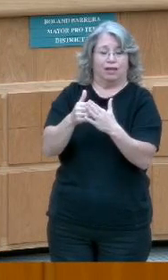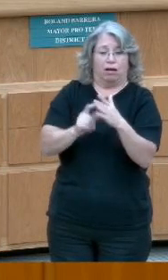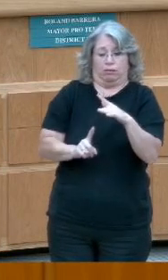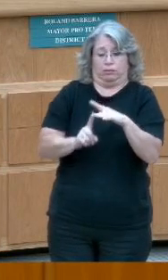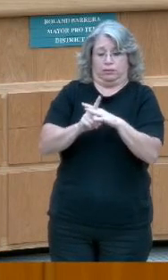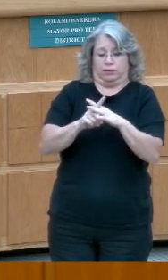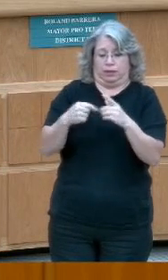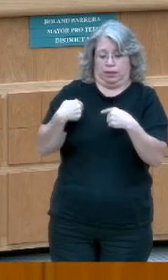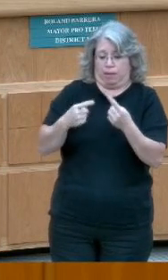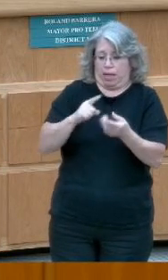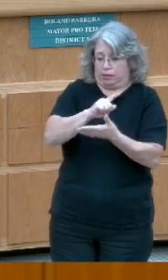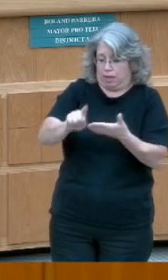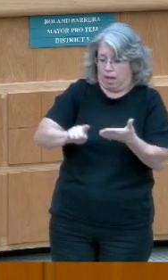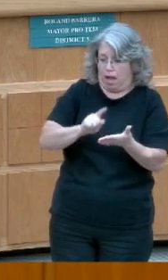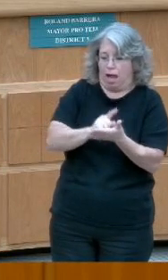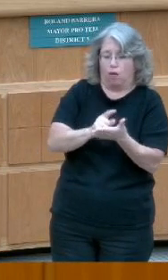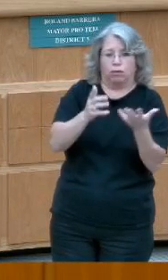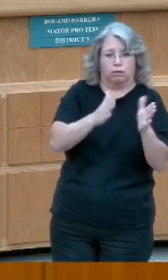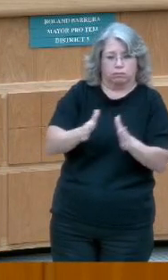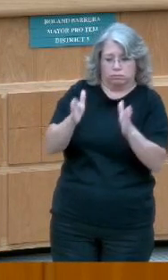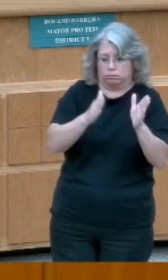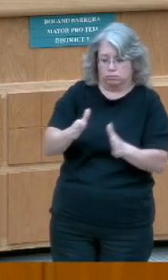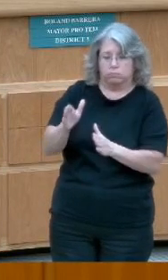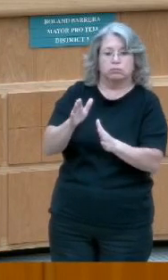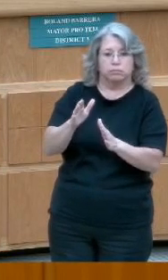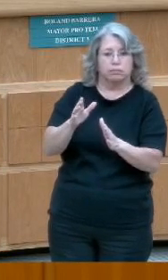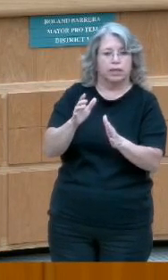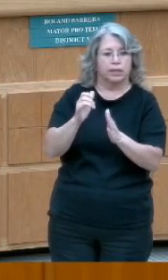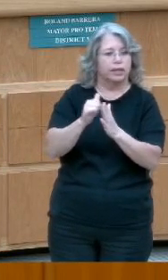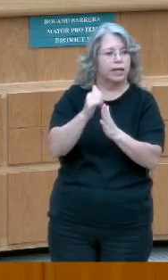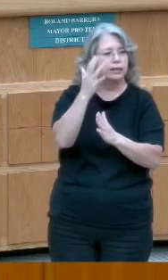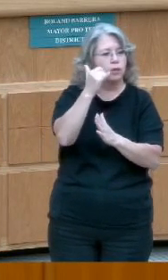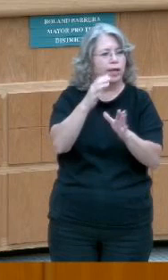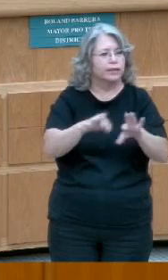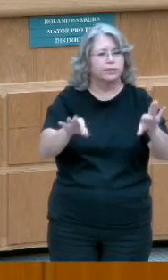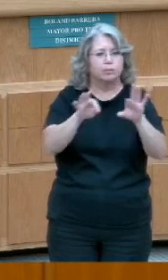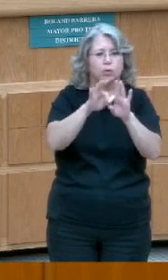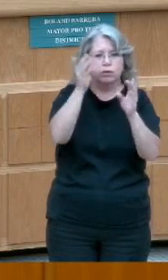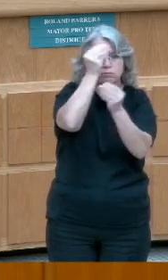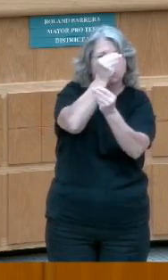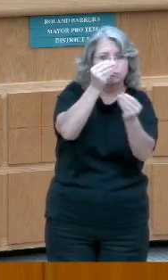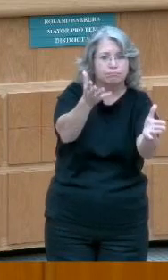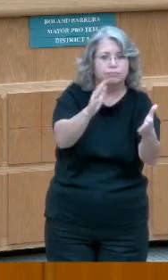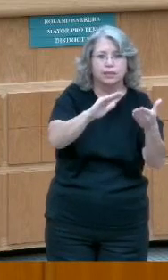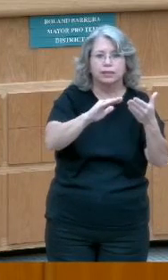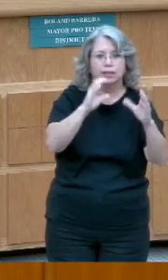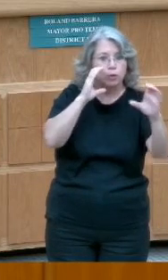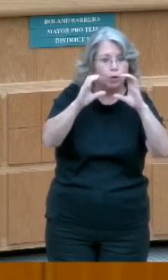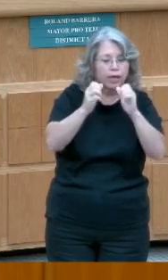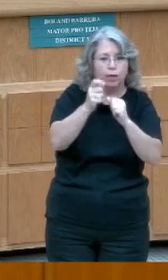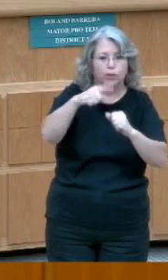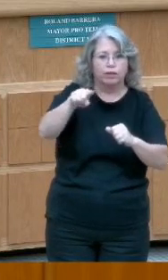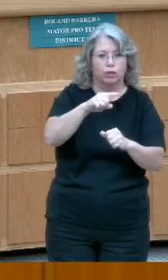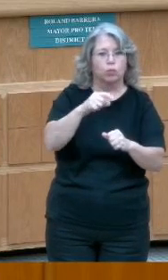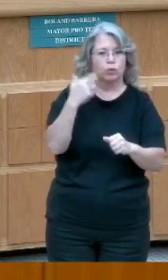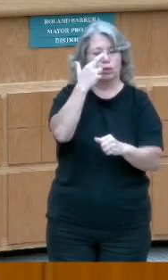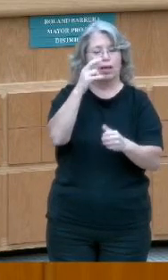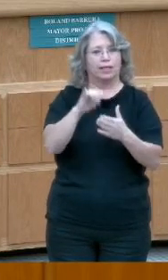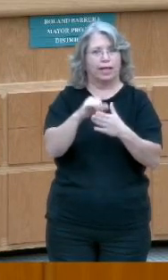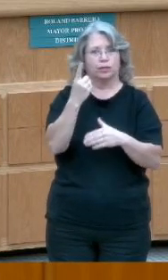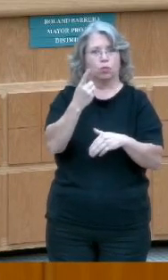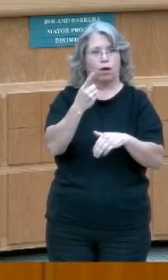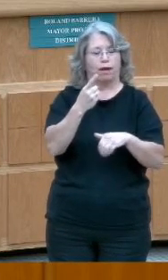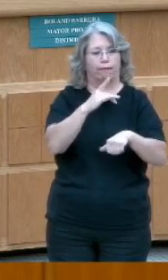this is exactly why it's so important to communicate, is that we realize there are gaps, and this is one of the gaps. So we're trying to fill